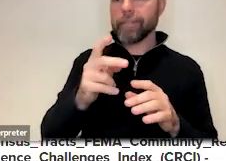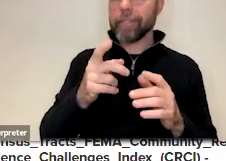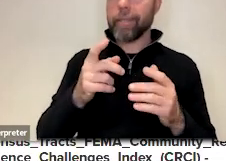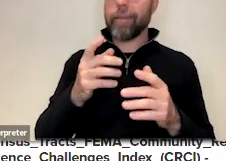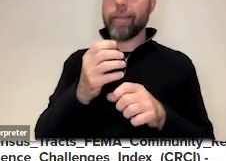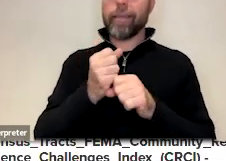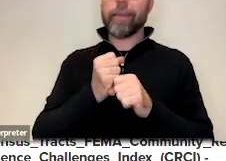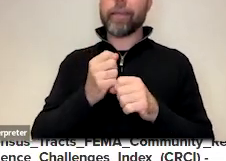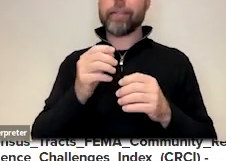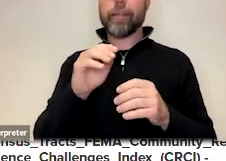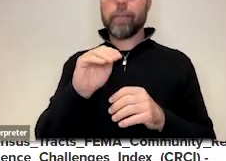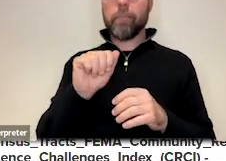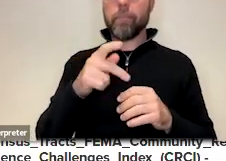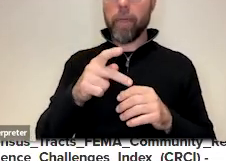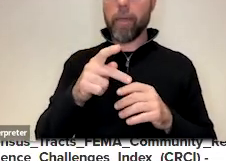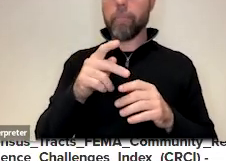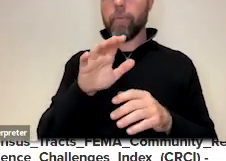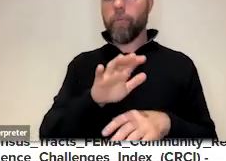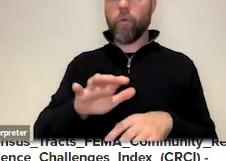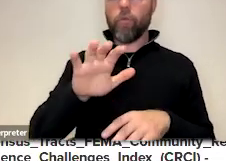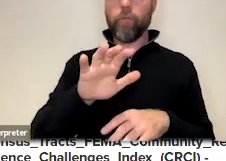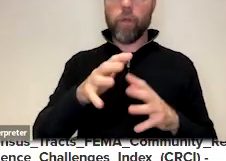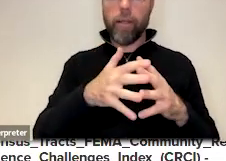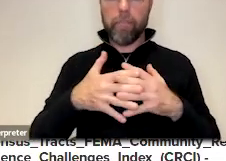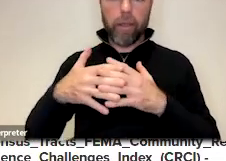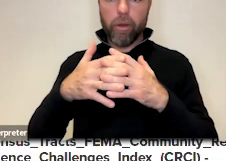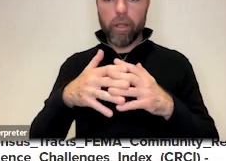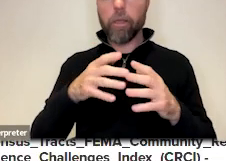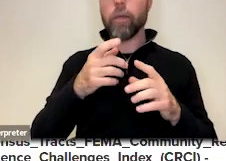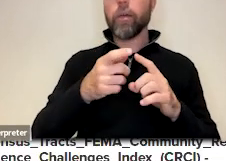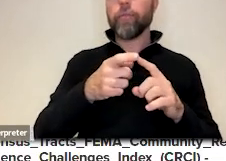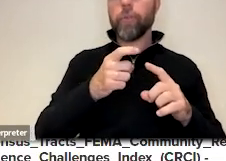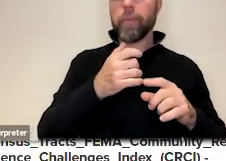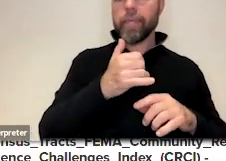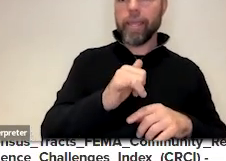to get a map of the United States that is coded from yellow to